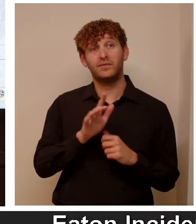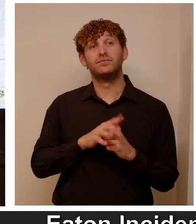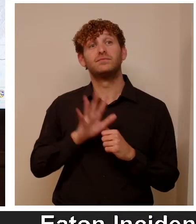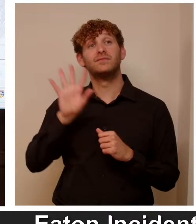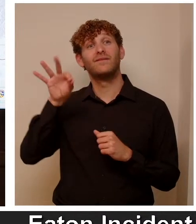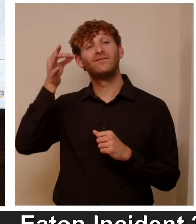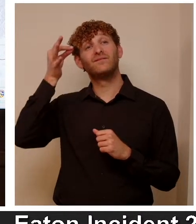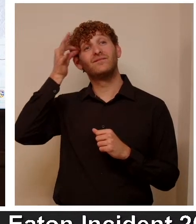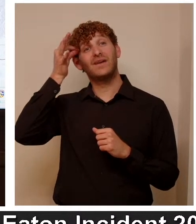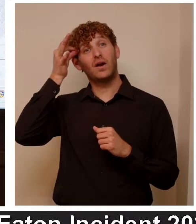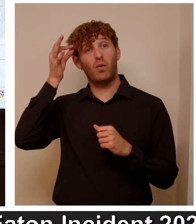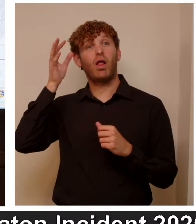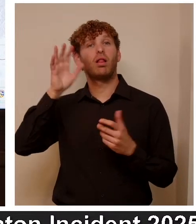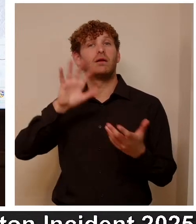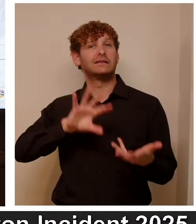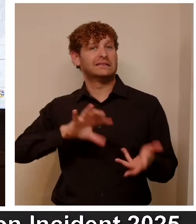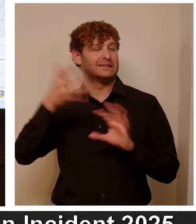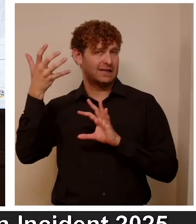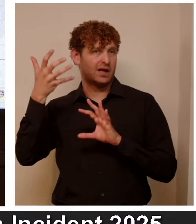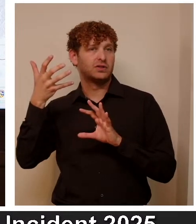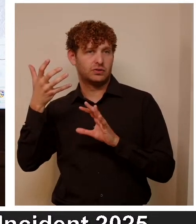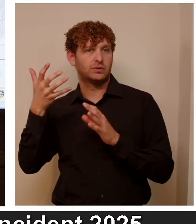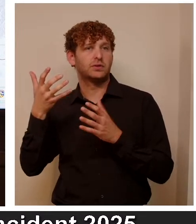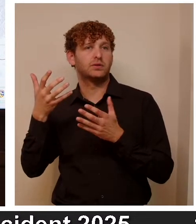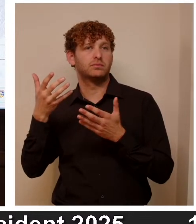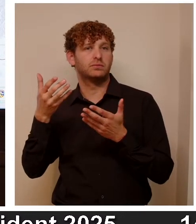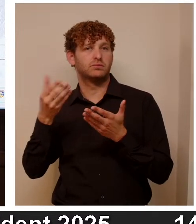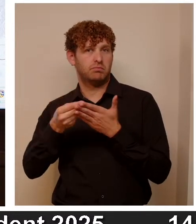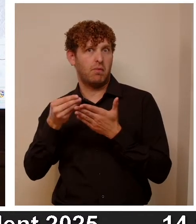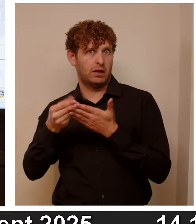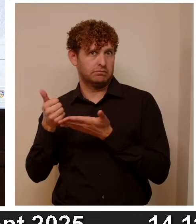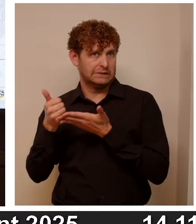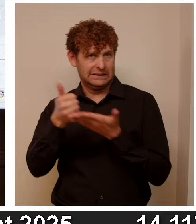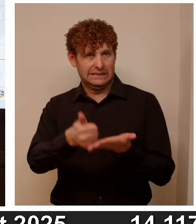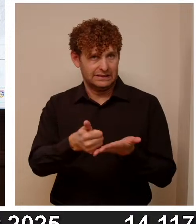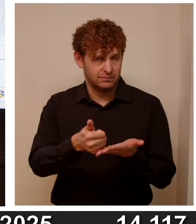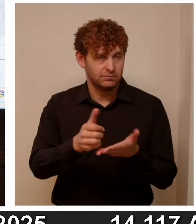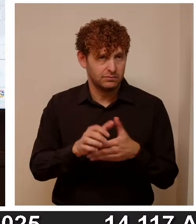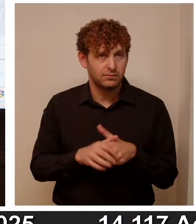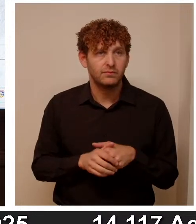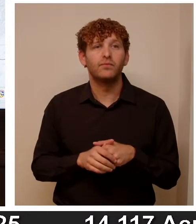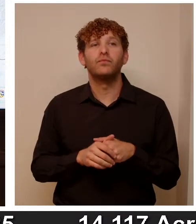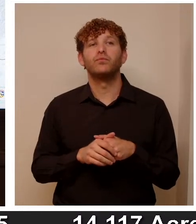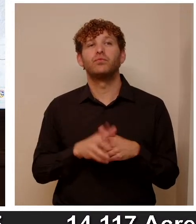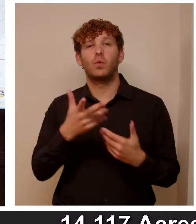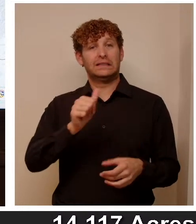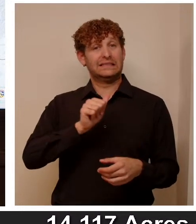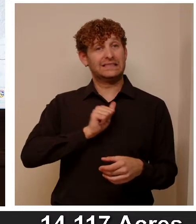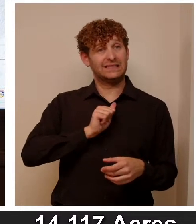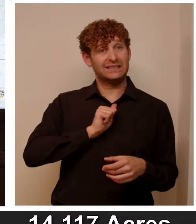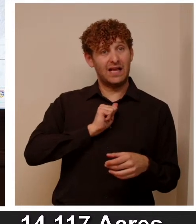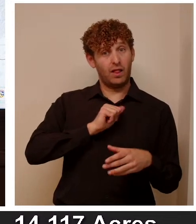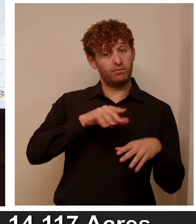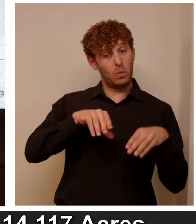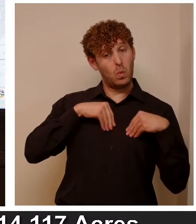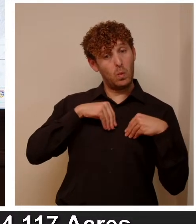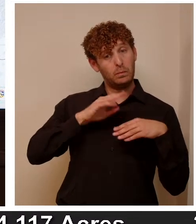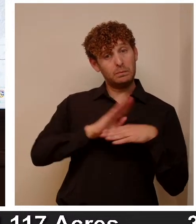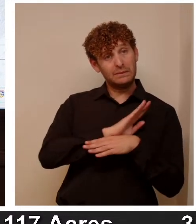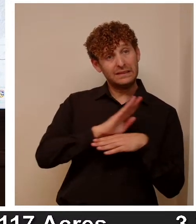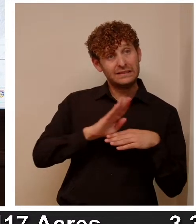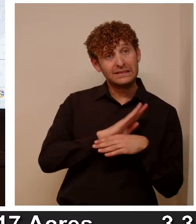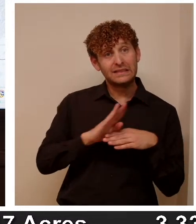assistance is available to, again, workers and those who are self-employed who do not qualify for regular